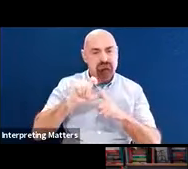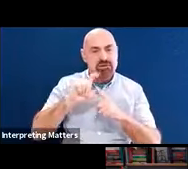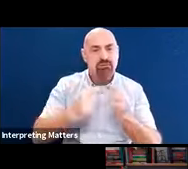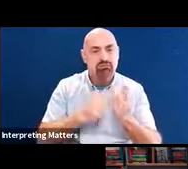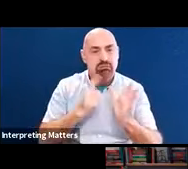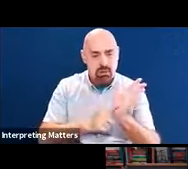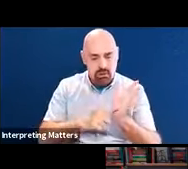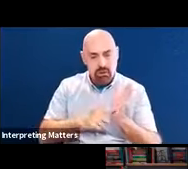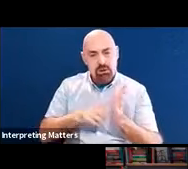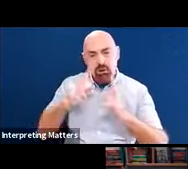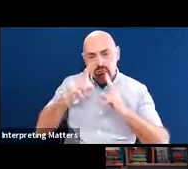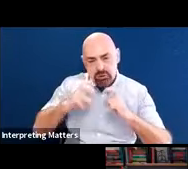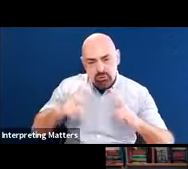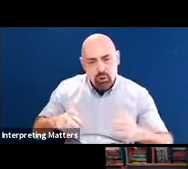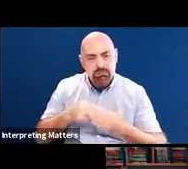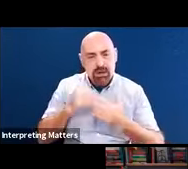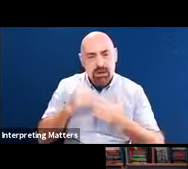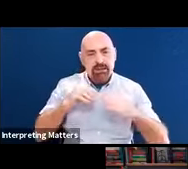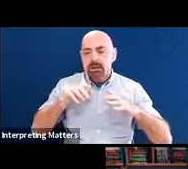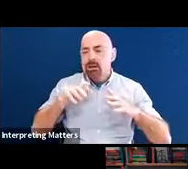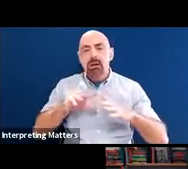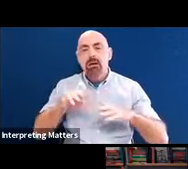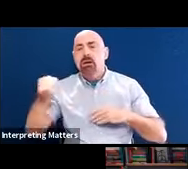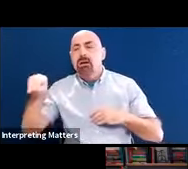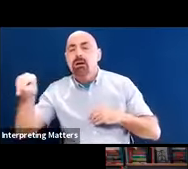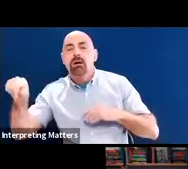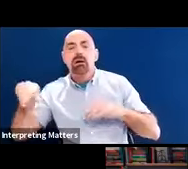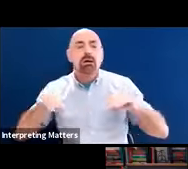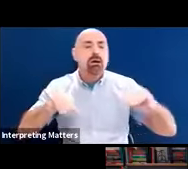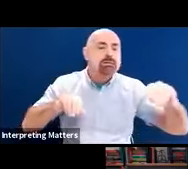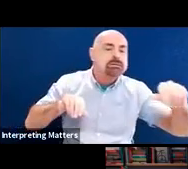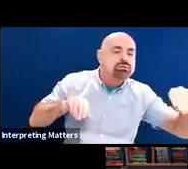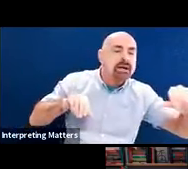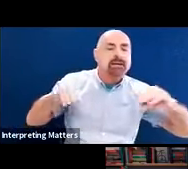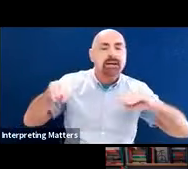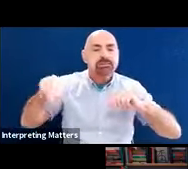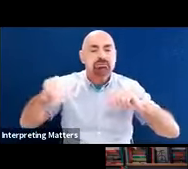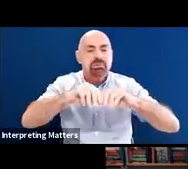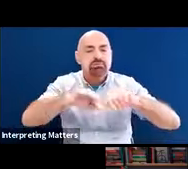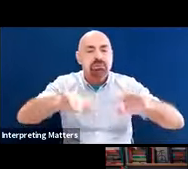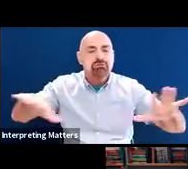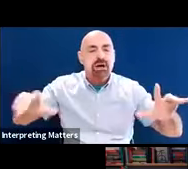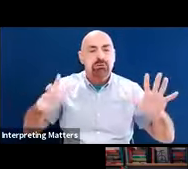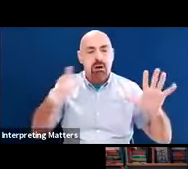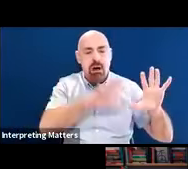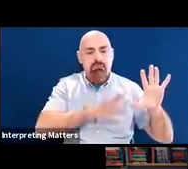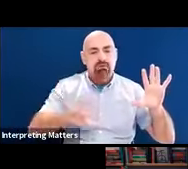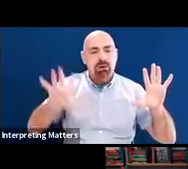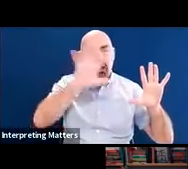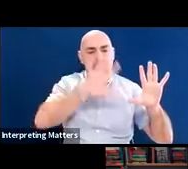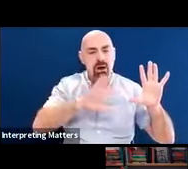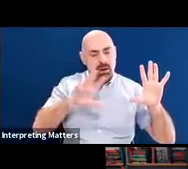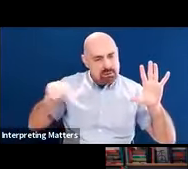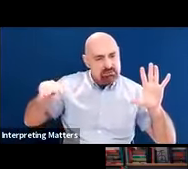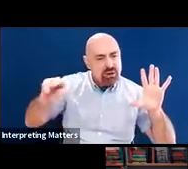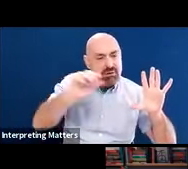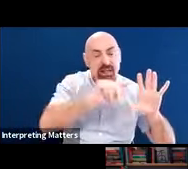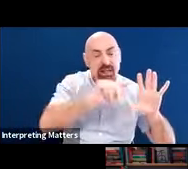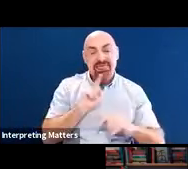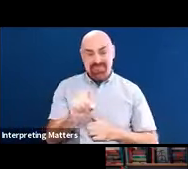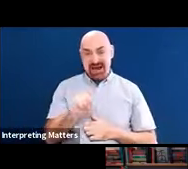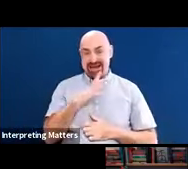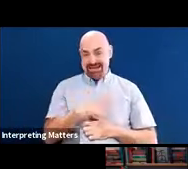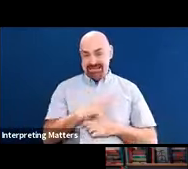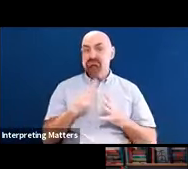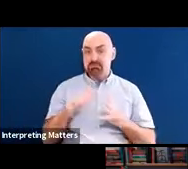about geography, trying to seed R&D labs in a wider array of places. But doing that requires real money, right? Whether